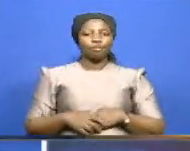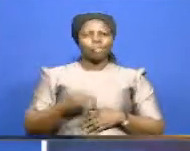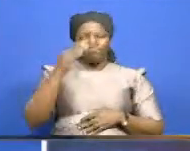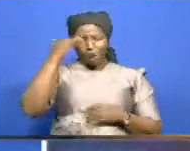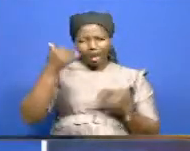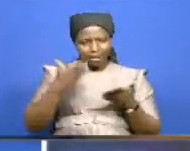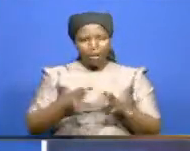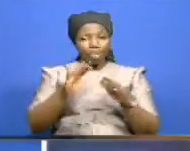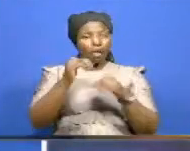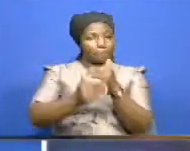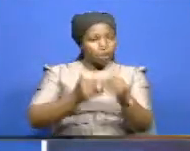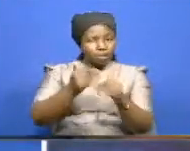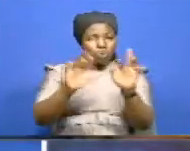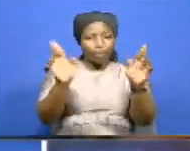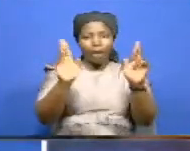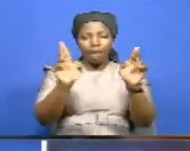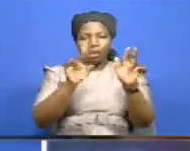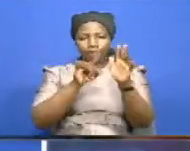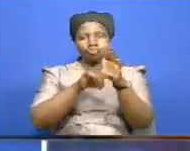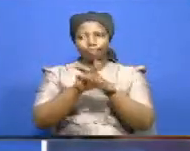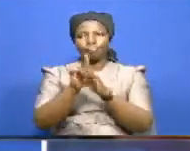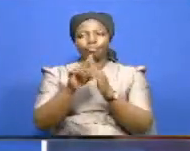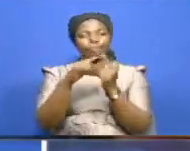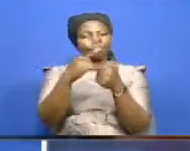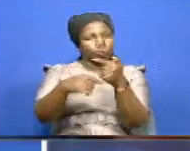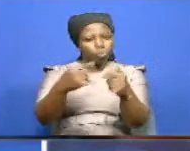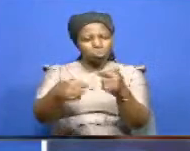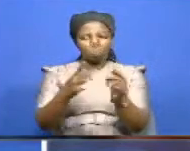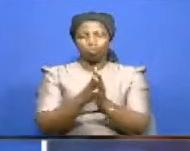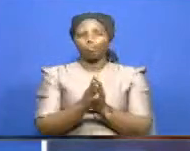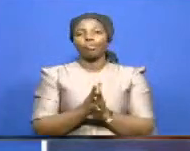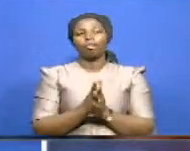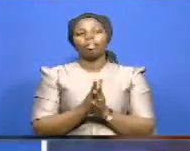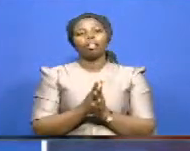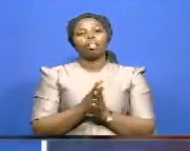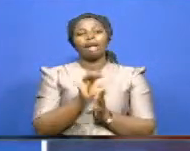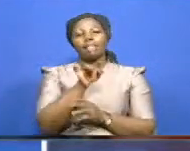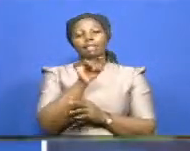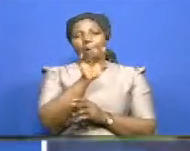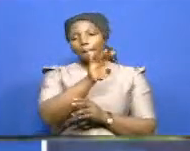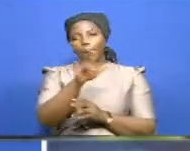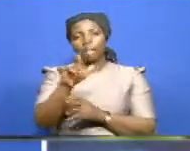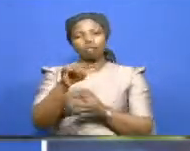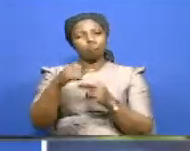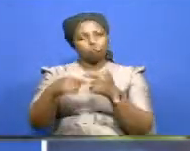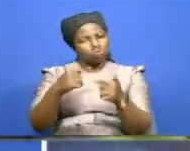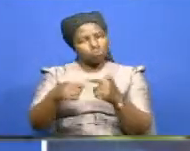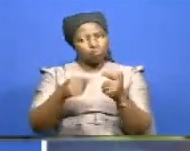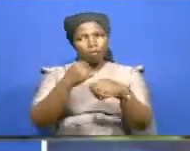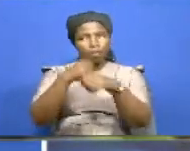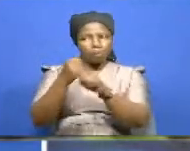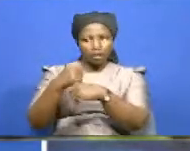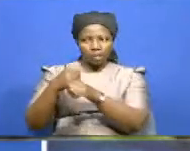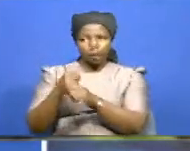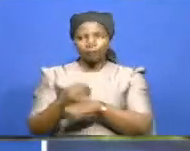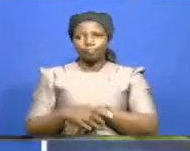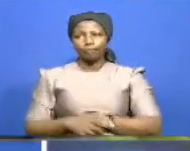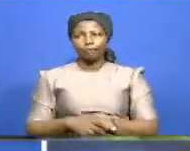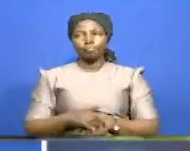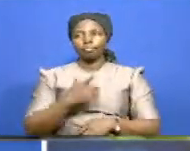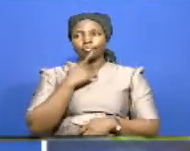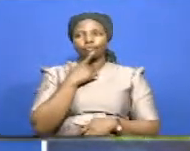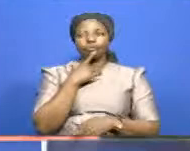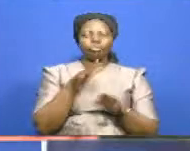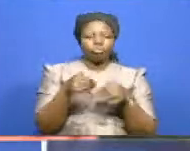already in motion, can we have those bills being done already? They say the moratorium on the repayment of